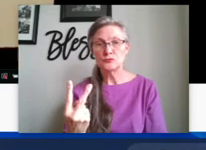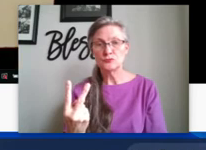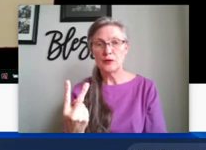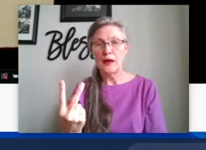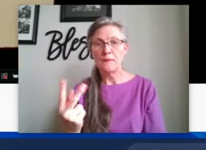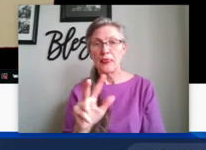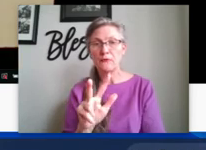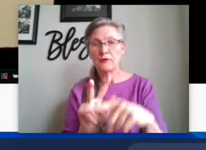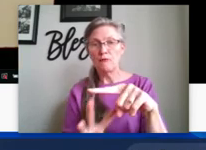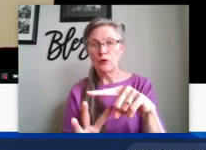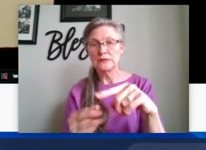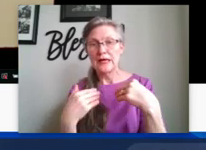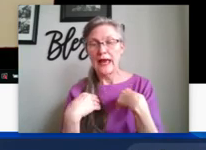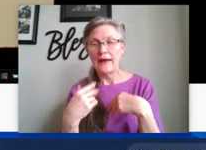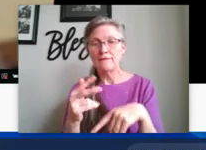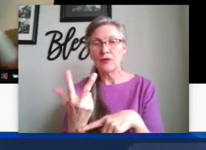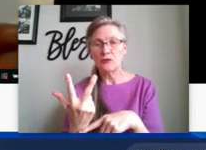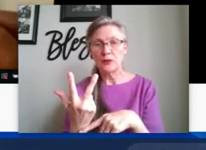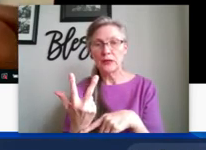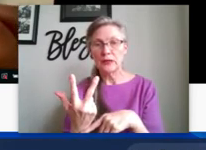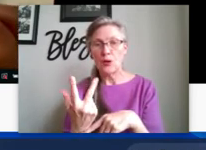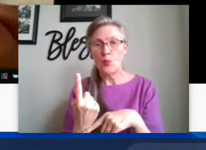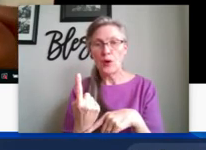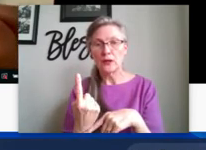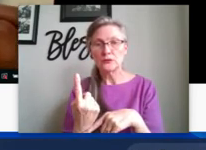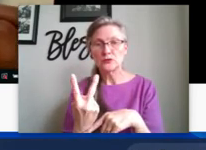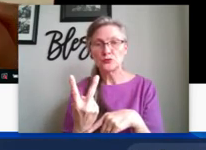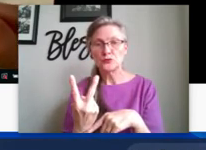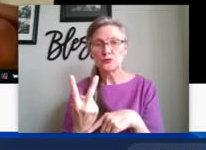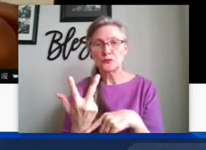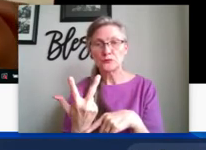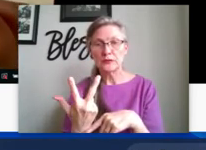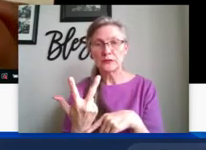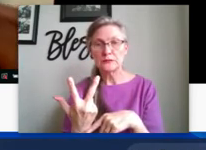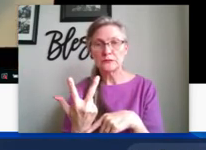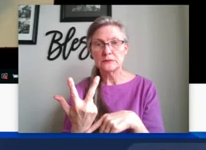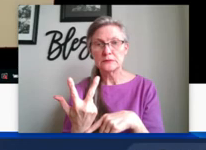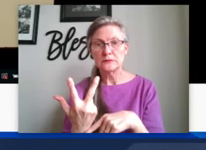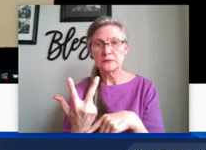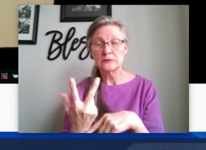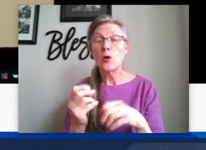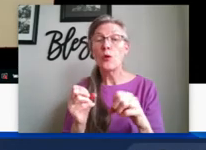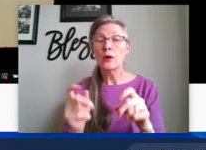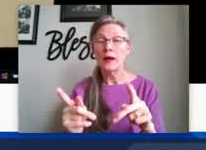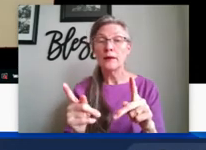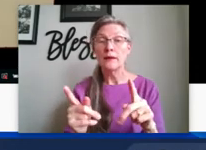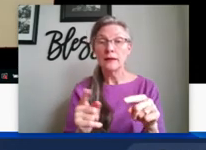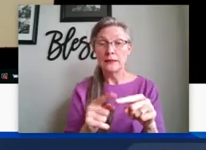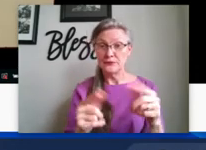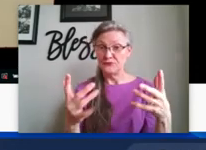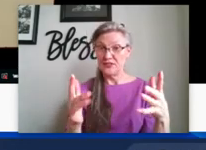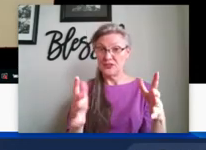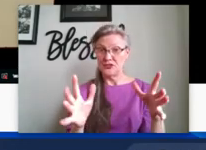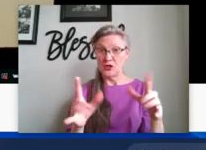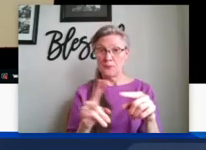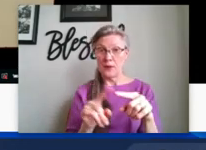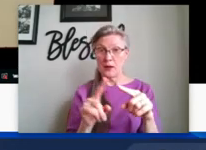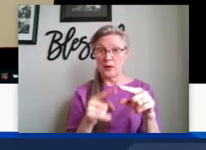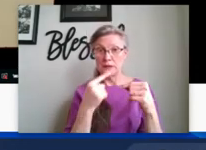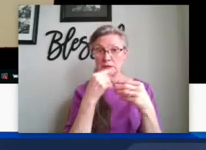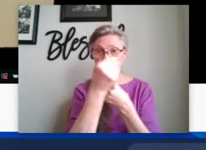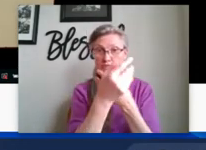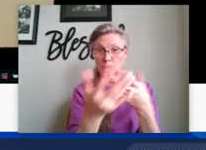in my 3/4 marks, I've got 3, so 1, 2, 3. All right, my line plot is done, but like I told you, we're